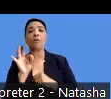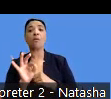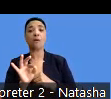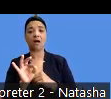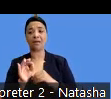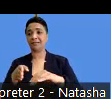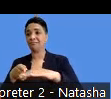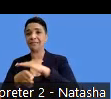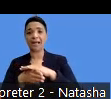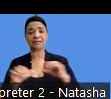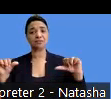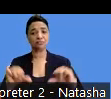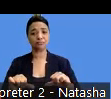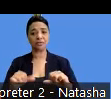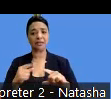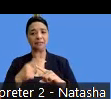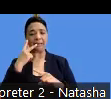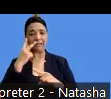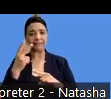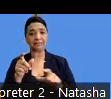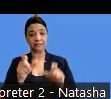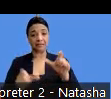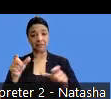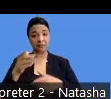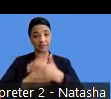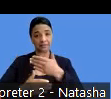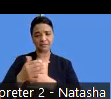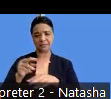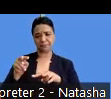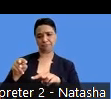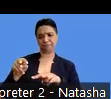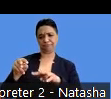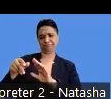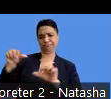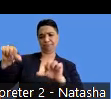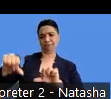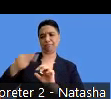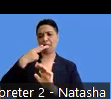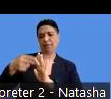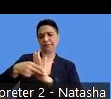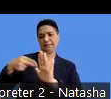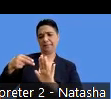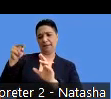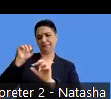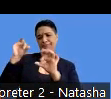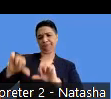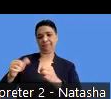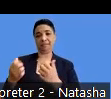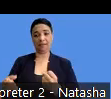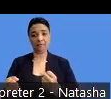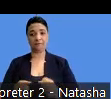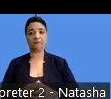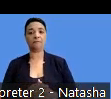in Afghanistan against persons with disability. Households with members